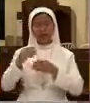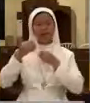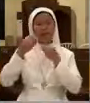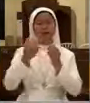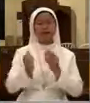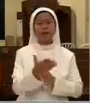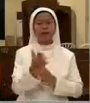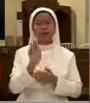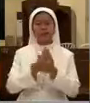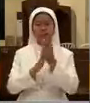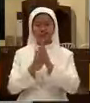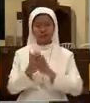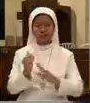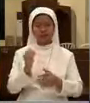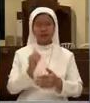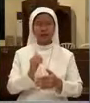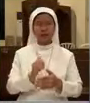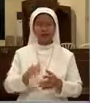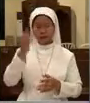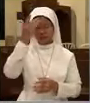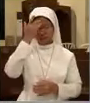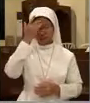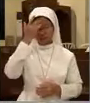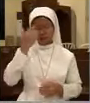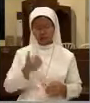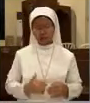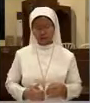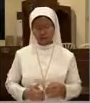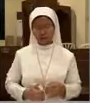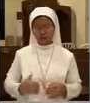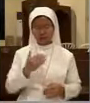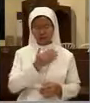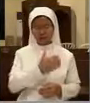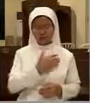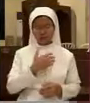peace. In the name of the Father, and of the Son,